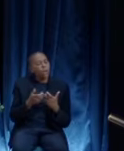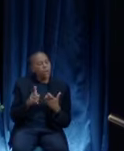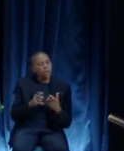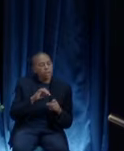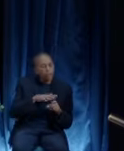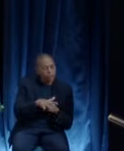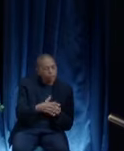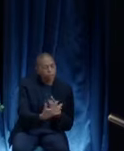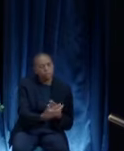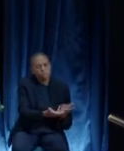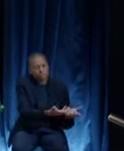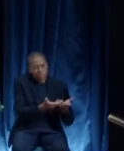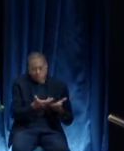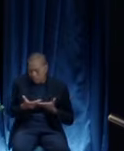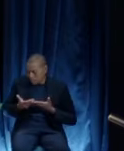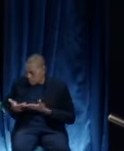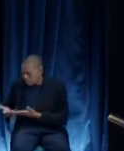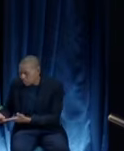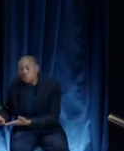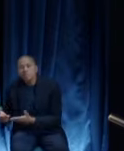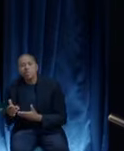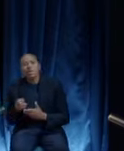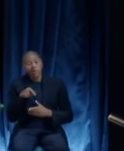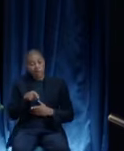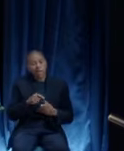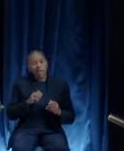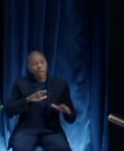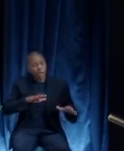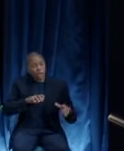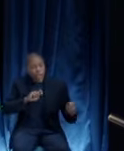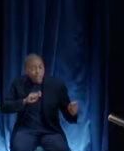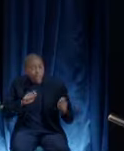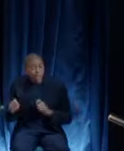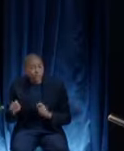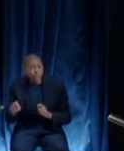actually patronage moves outside from the court to other more